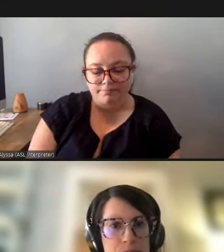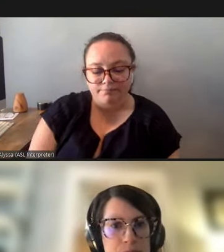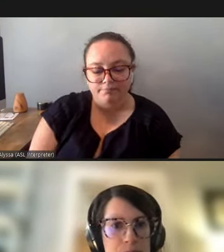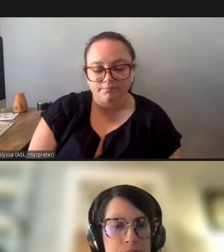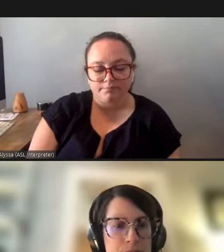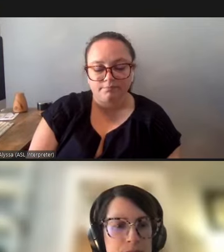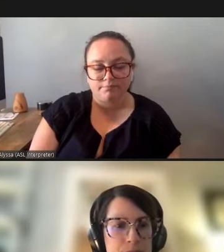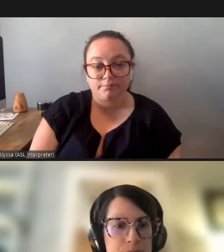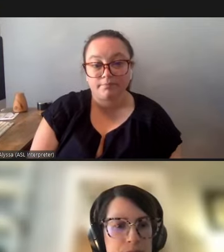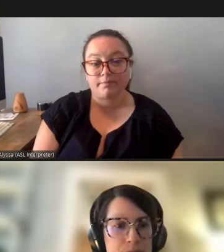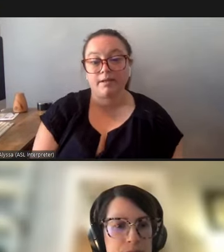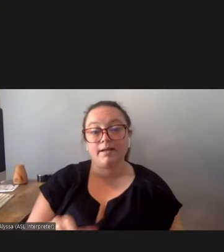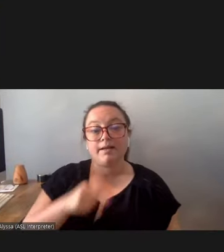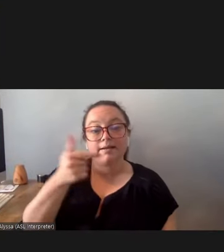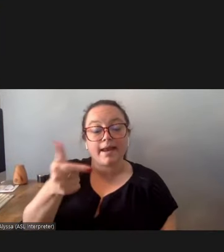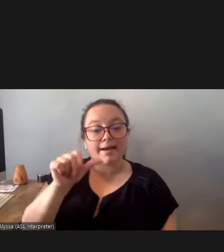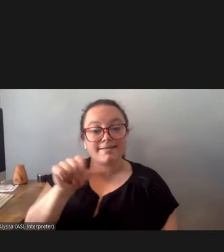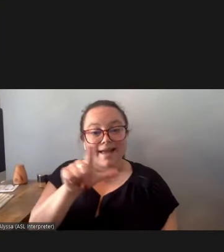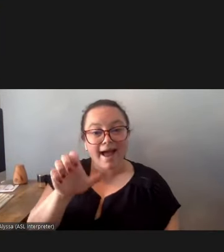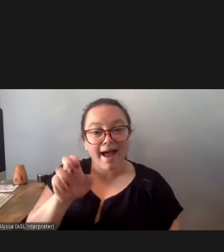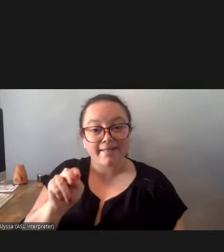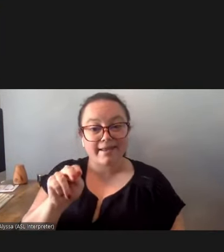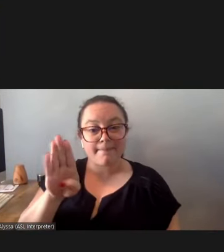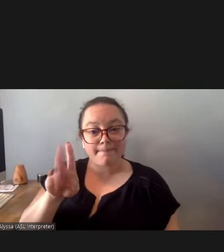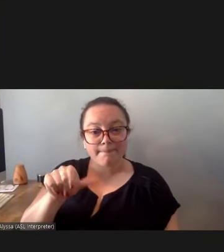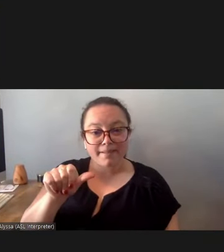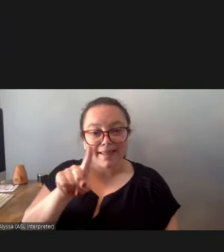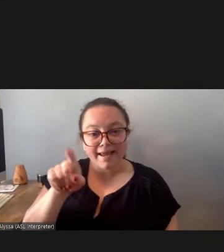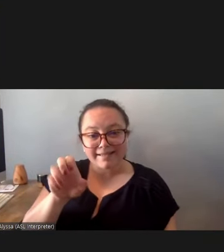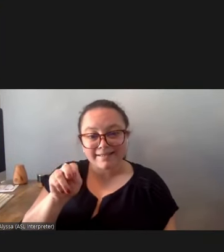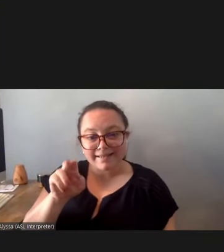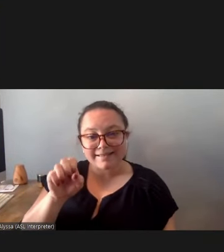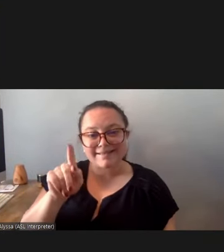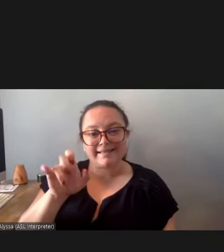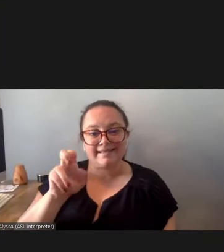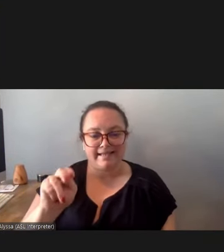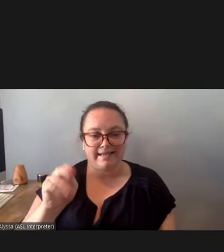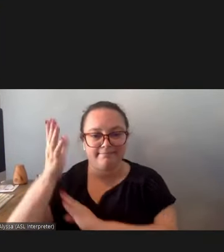Alan Blazenstein, followed by Deanna Douglas.